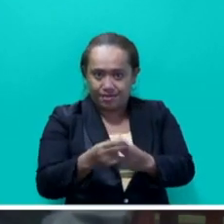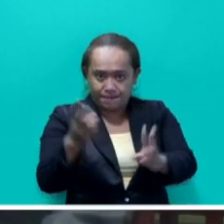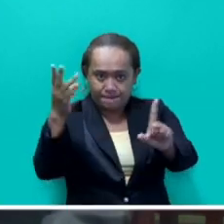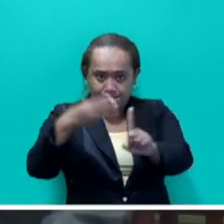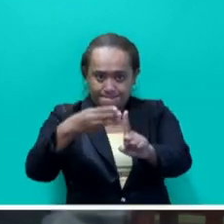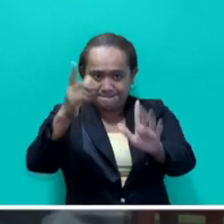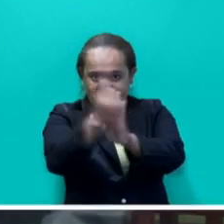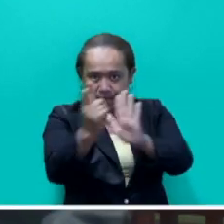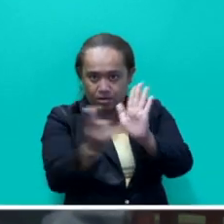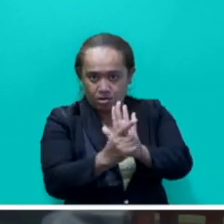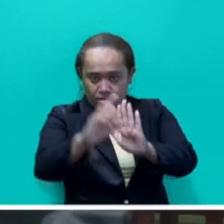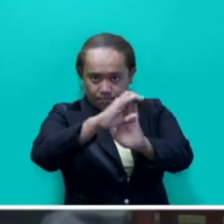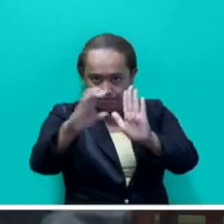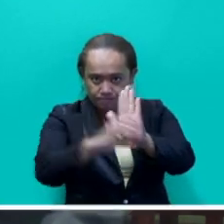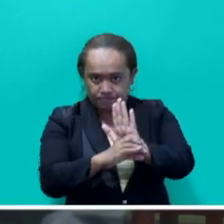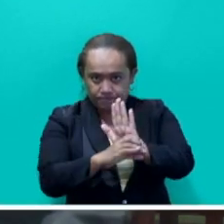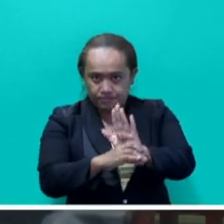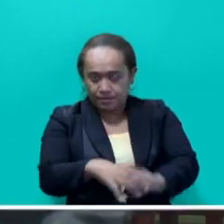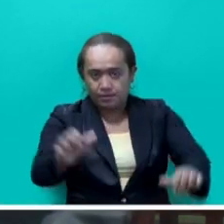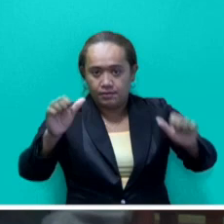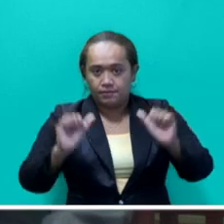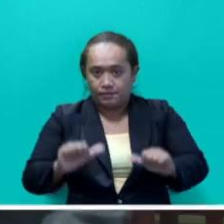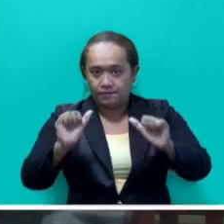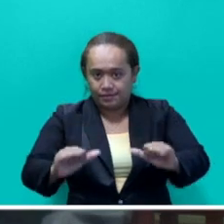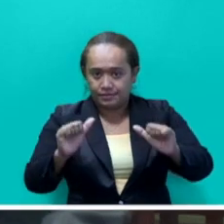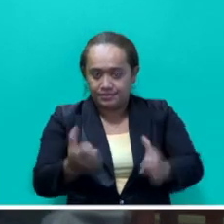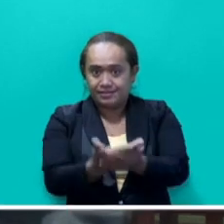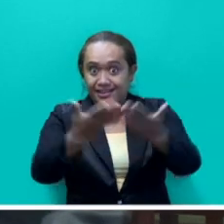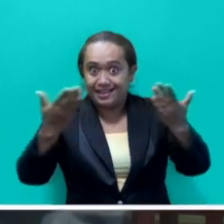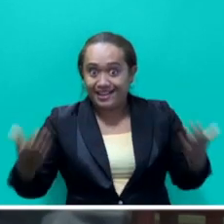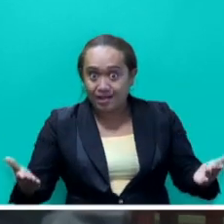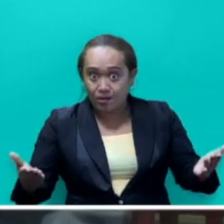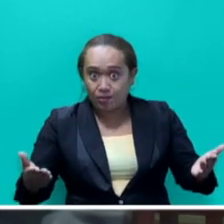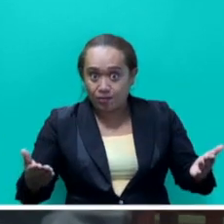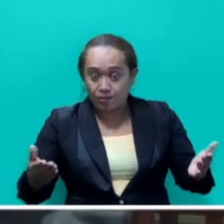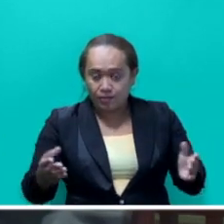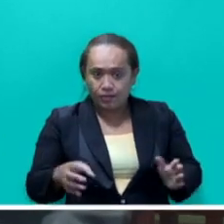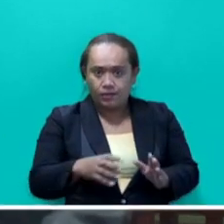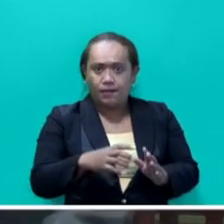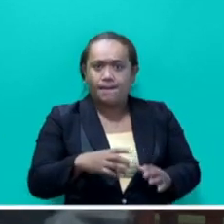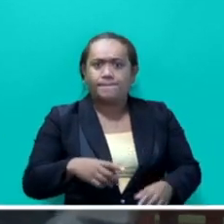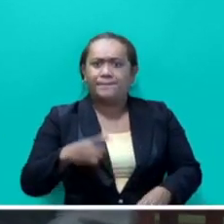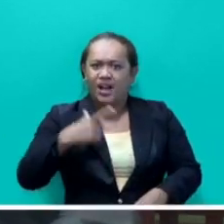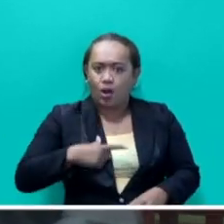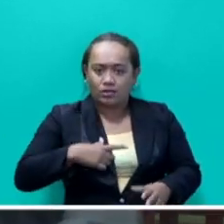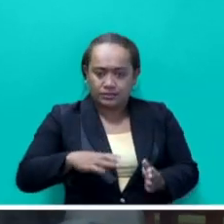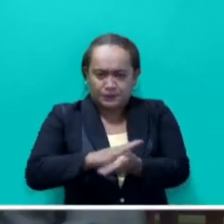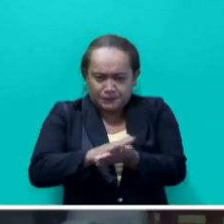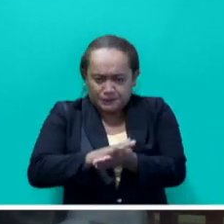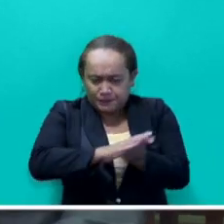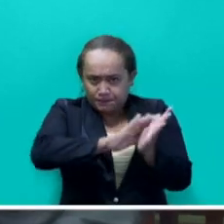law prevents the permanent alienation of Itoke land.